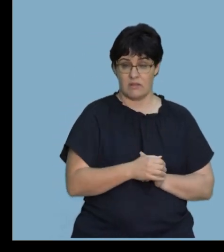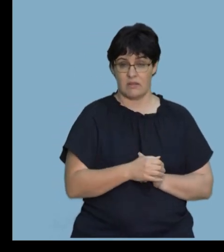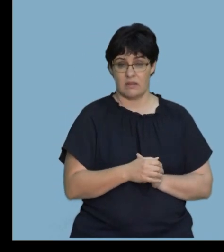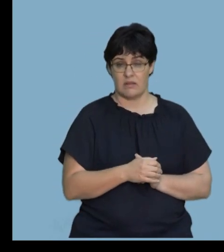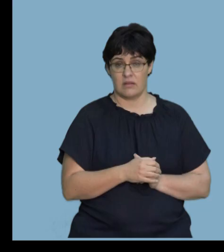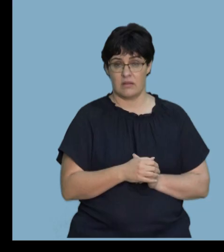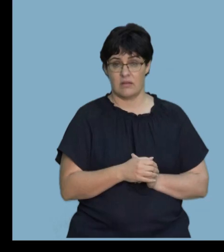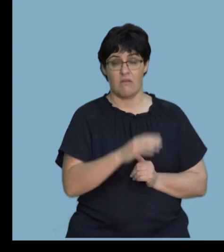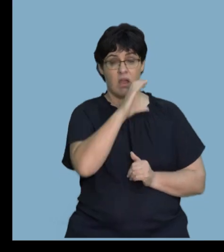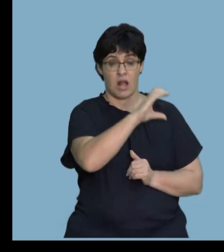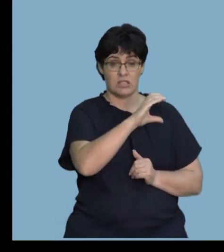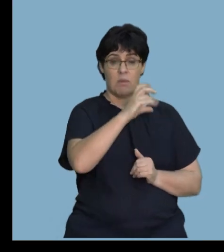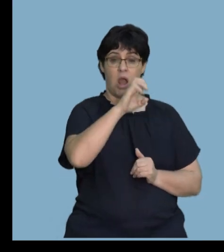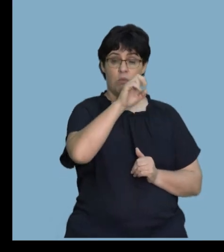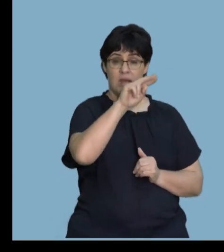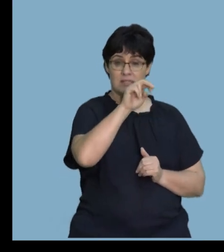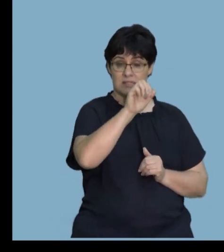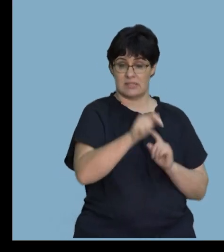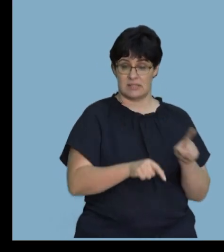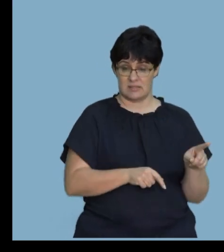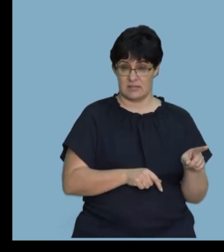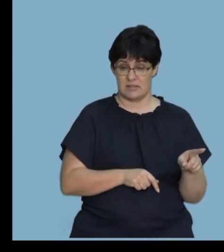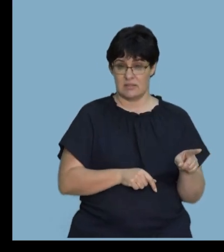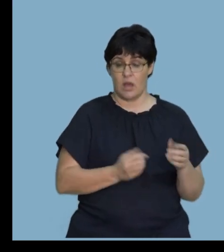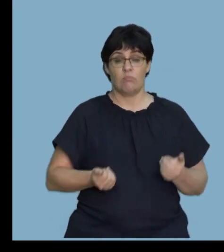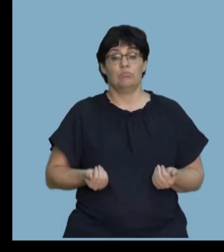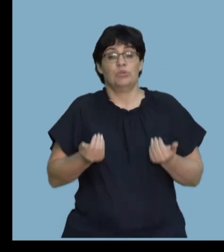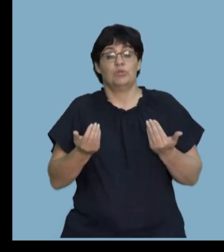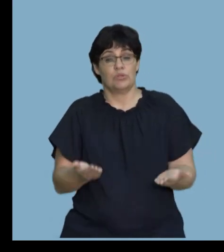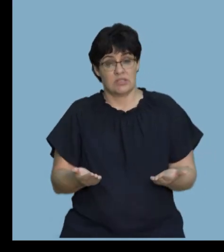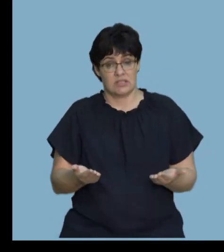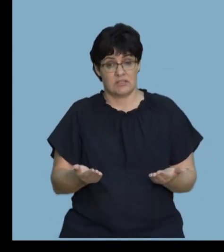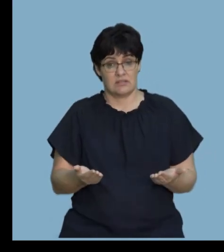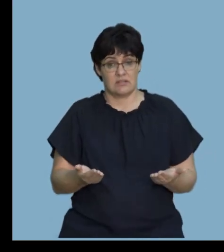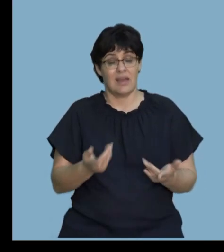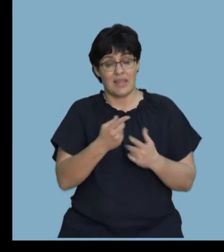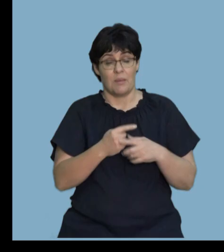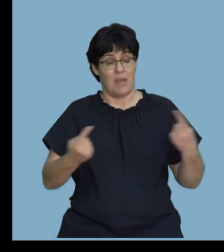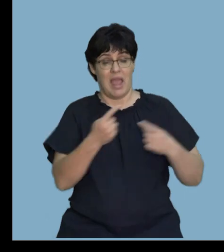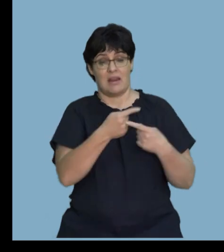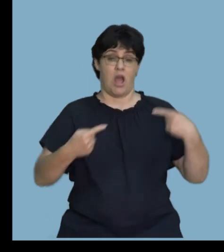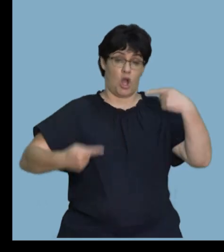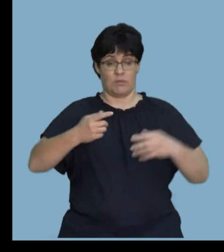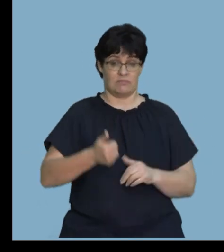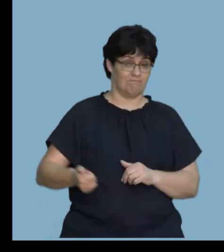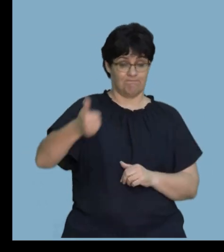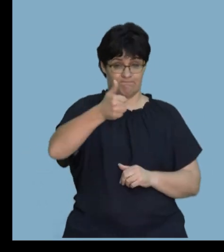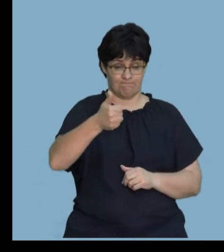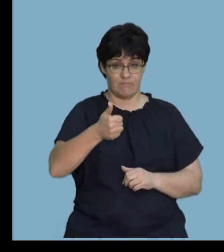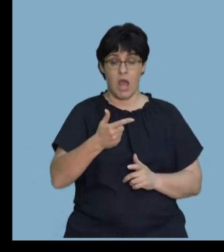calcium carbonate, okay, produces, so that's the main argument, okay, produces a mole